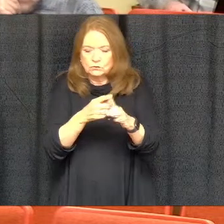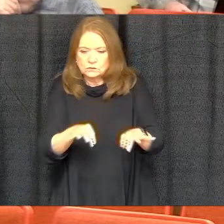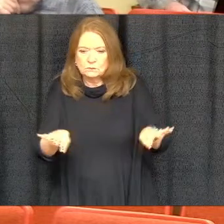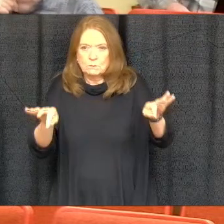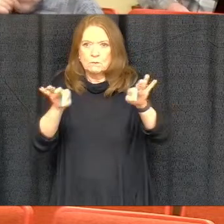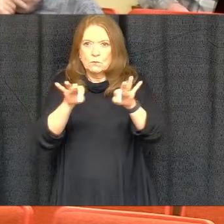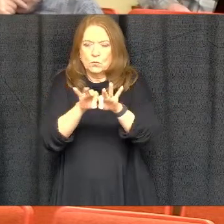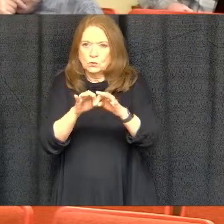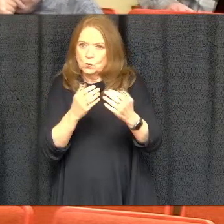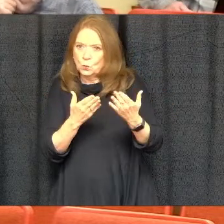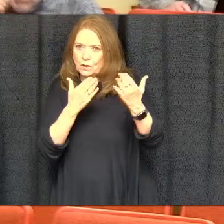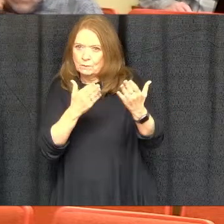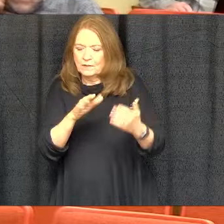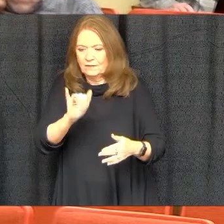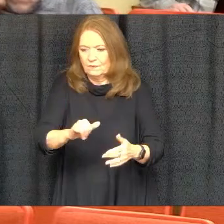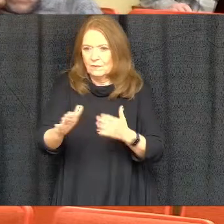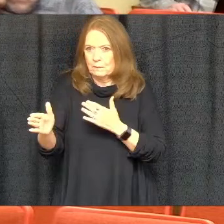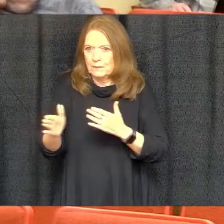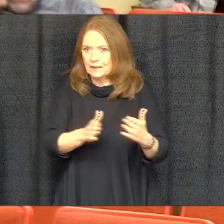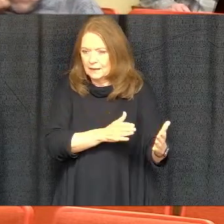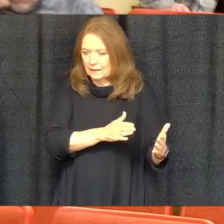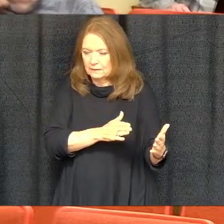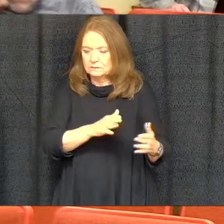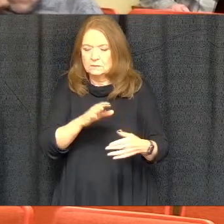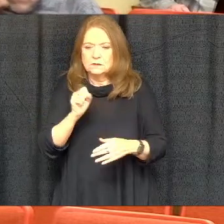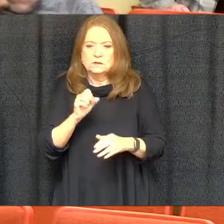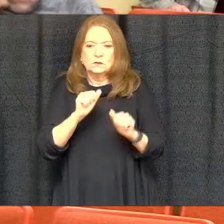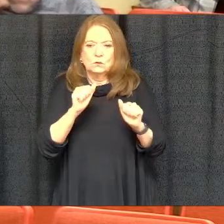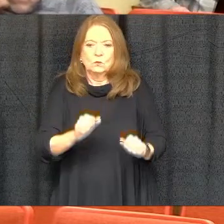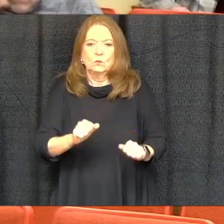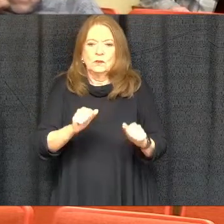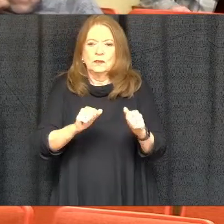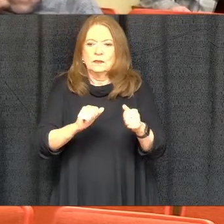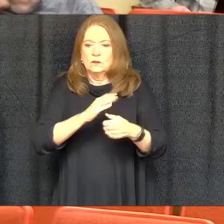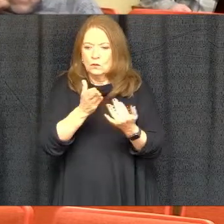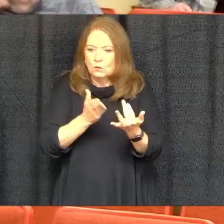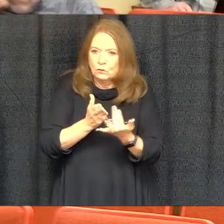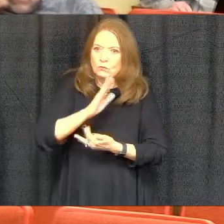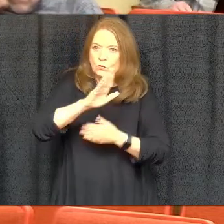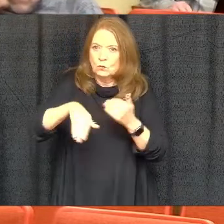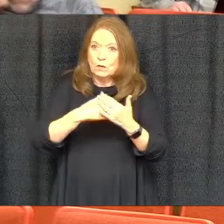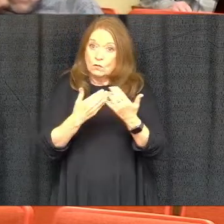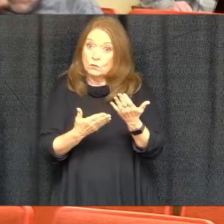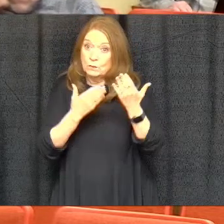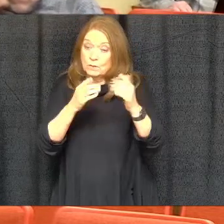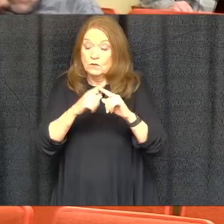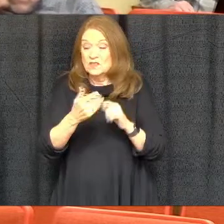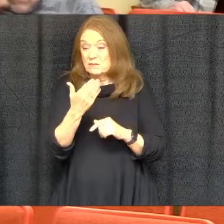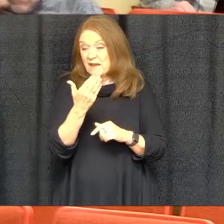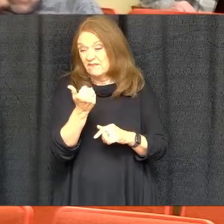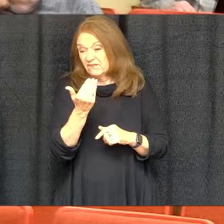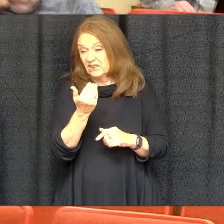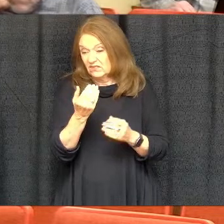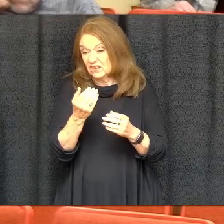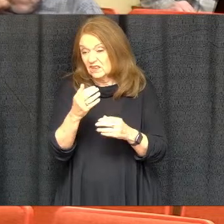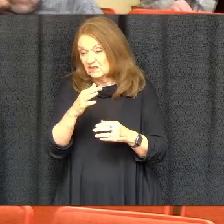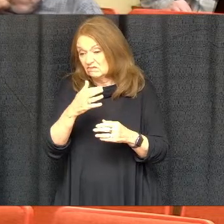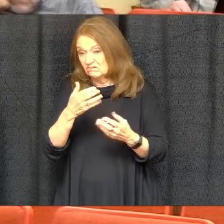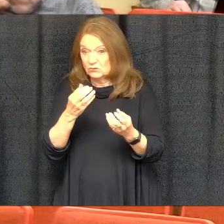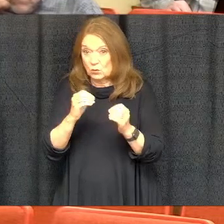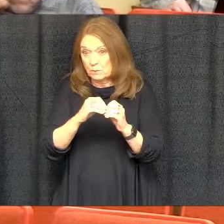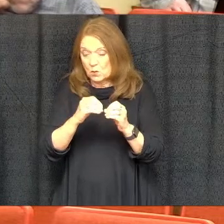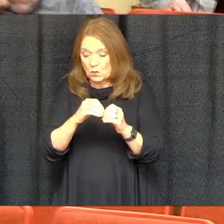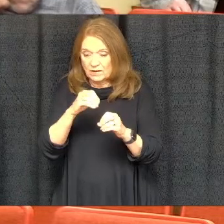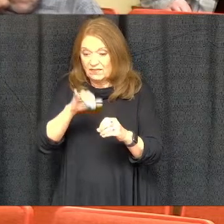plan. So we can take and do all the recommendations, but there's about 15 or so recommendations throughout that plan that involve a